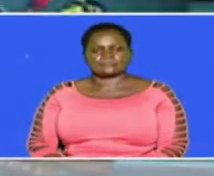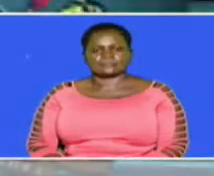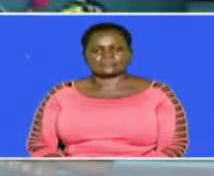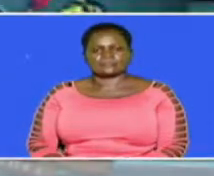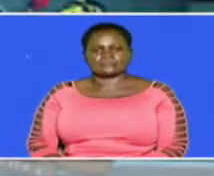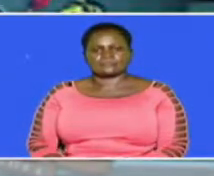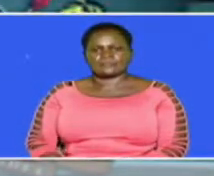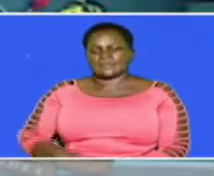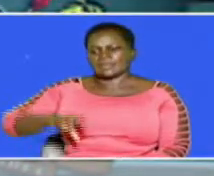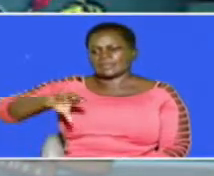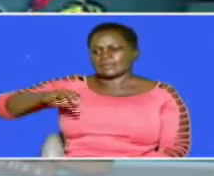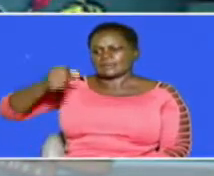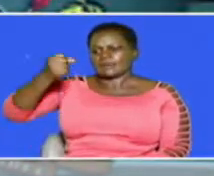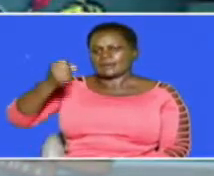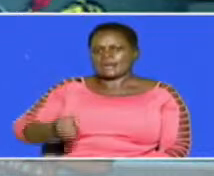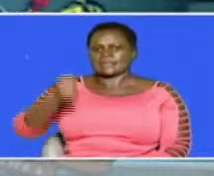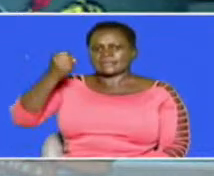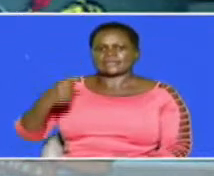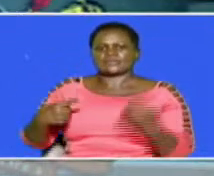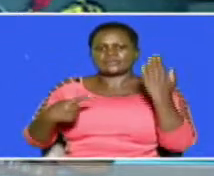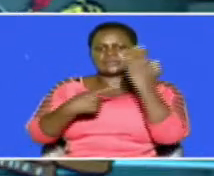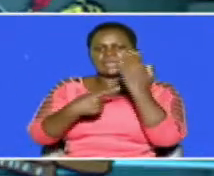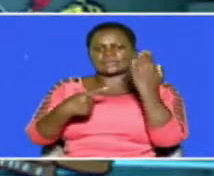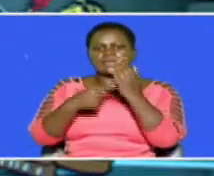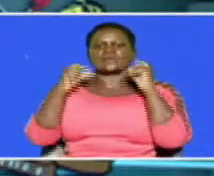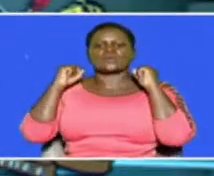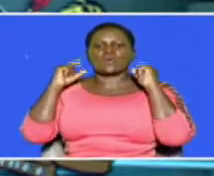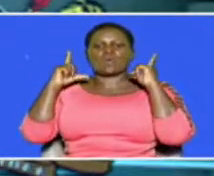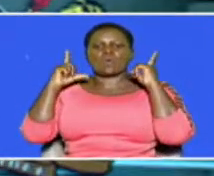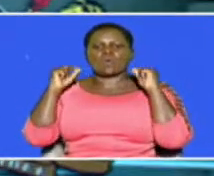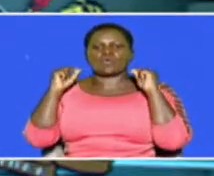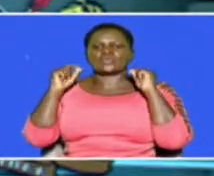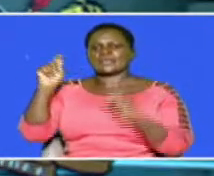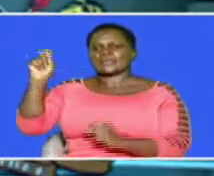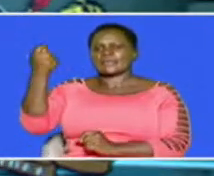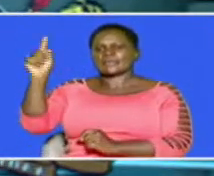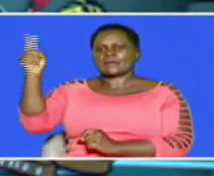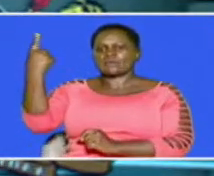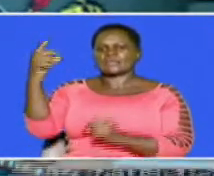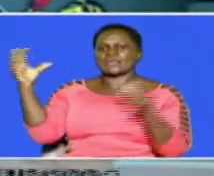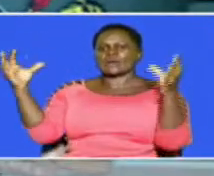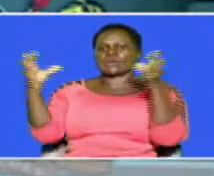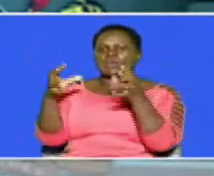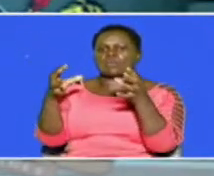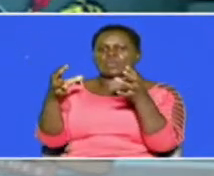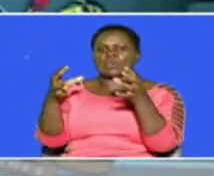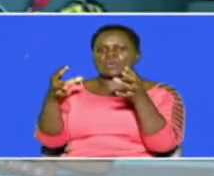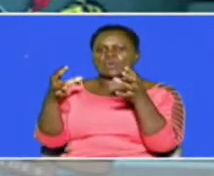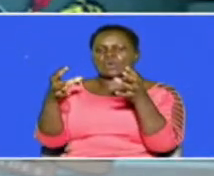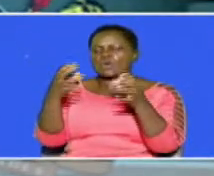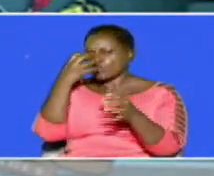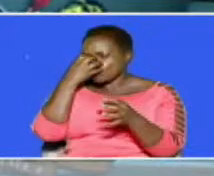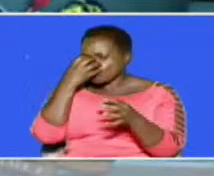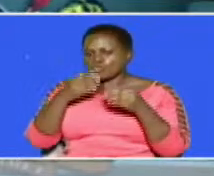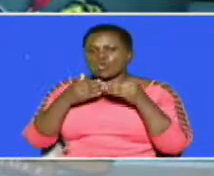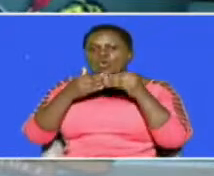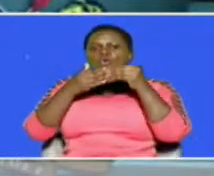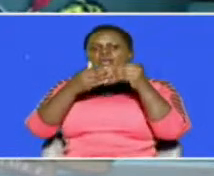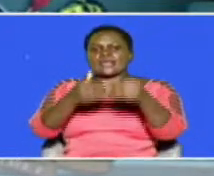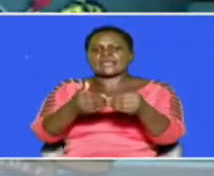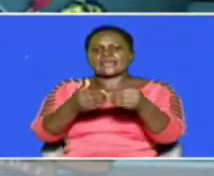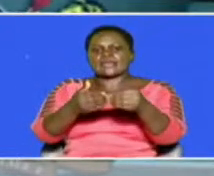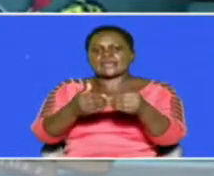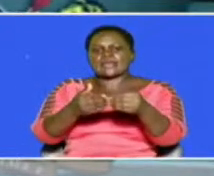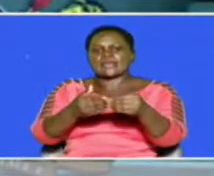Meanwhile, the counties of Kajiado and Taita Taveta played host to the Kenya Kwanza team, led by Deputy President William Ruto. They count